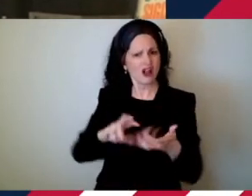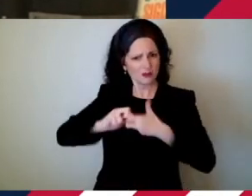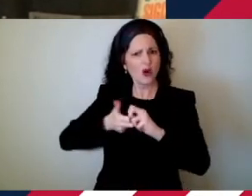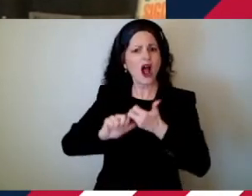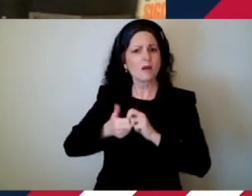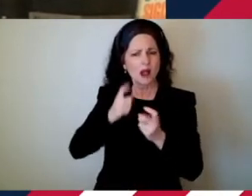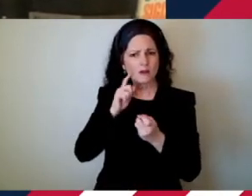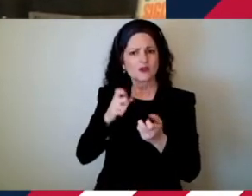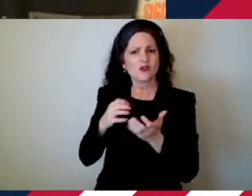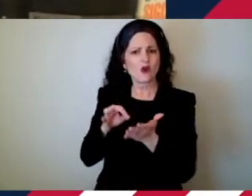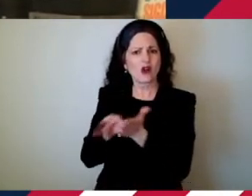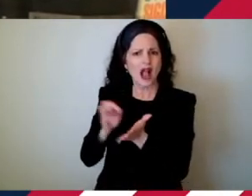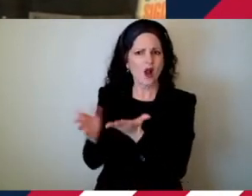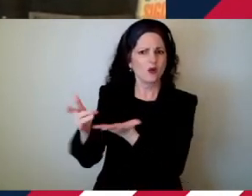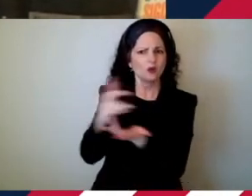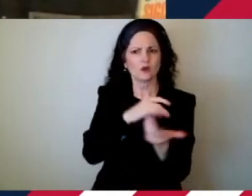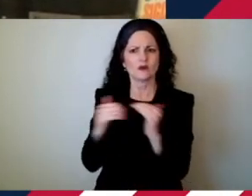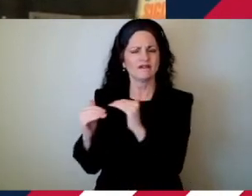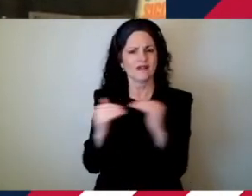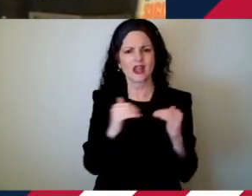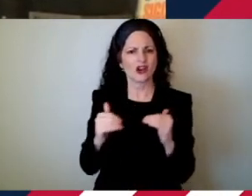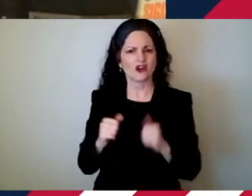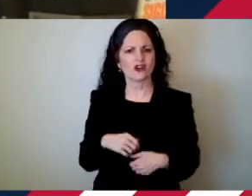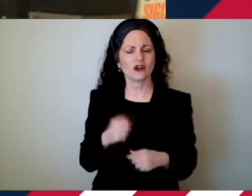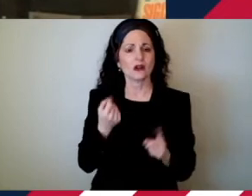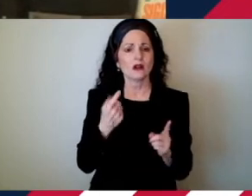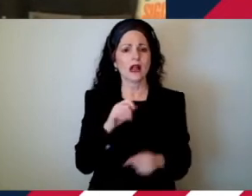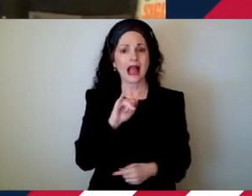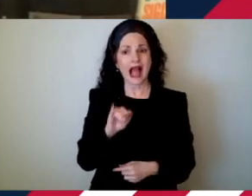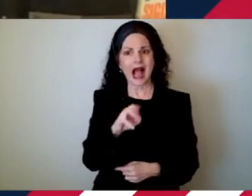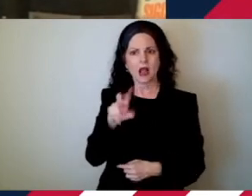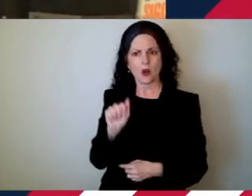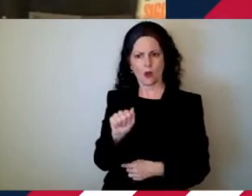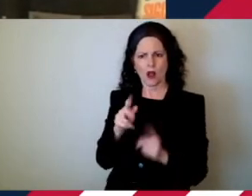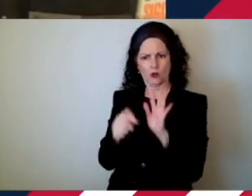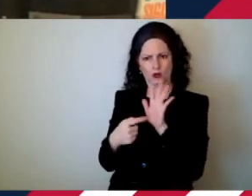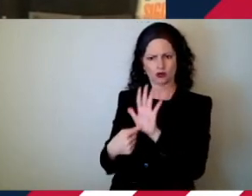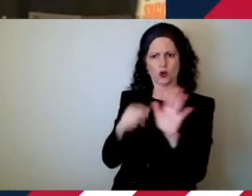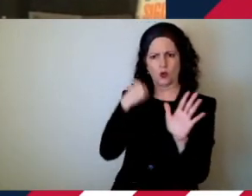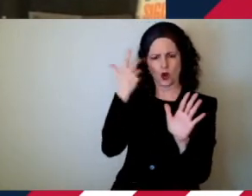new reporting app. Out of 1,765 precincts, only